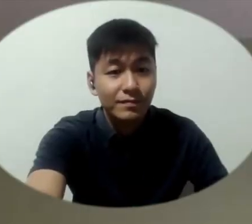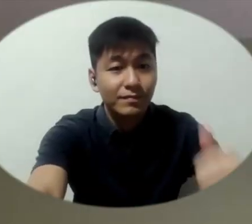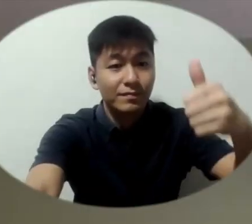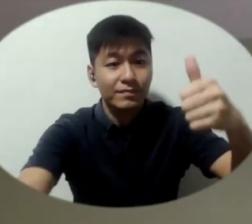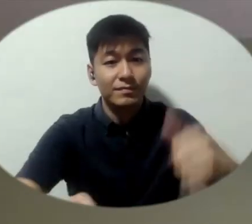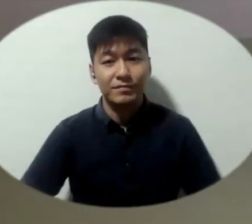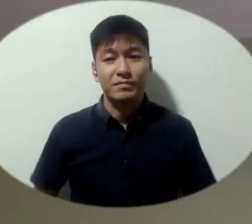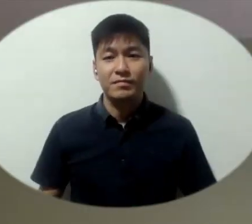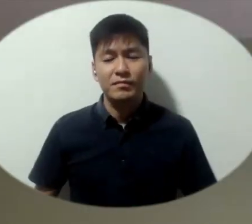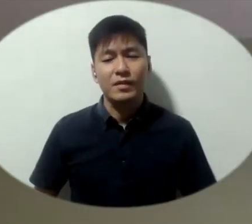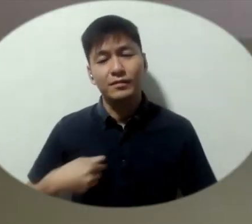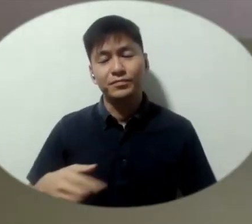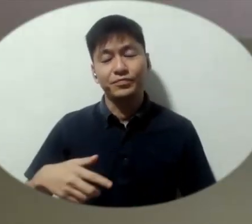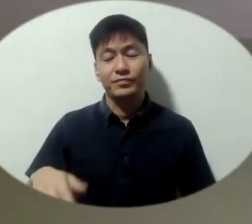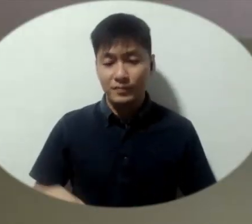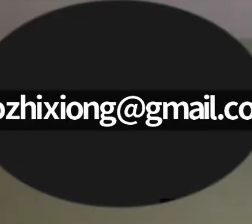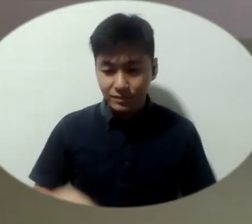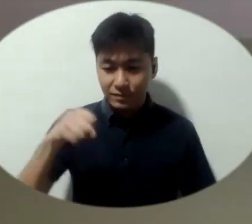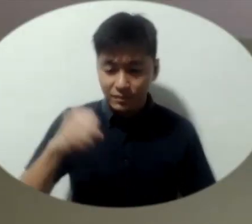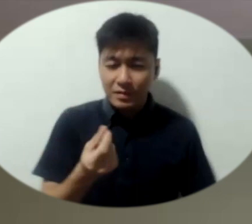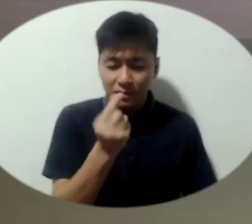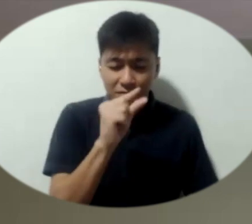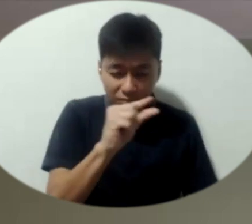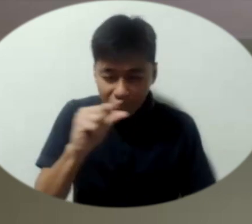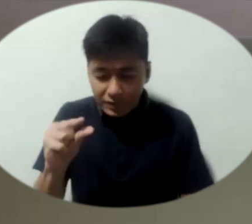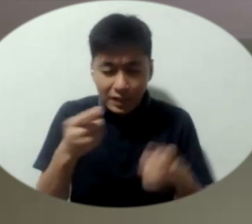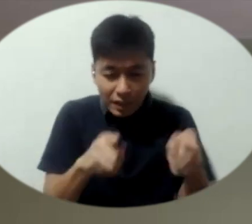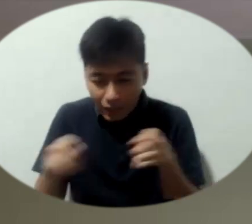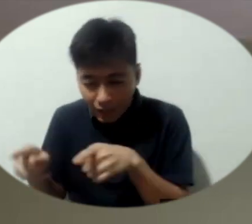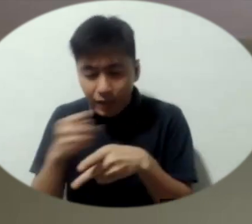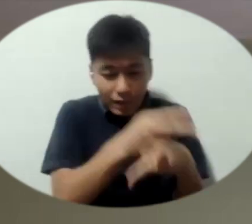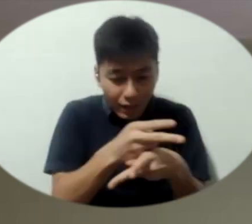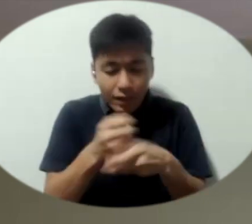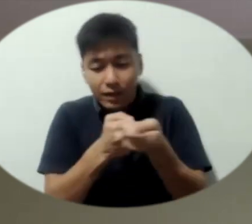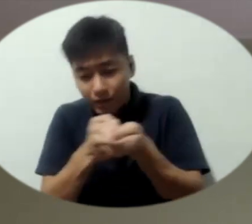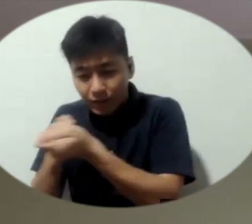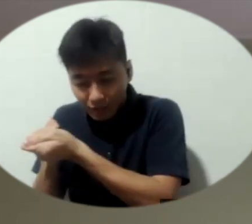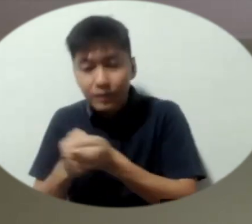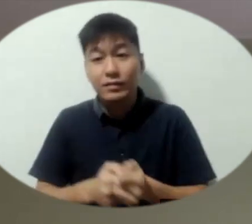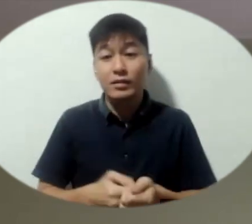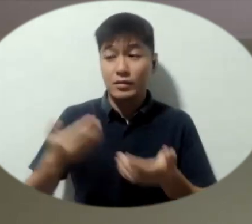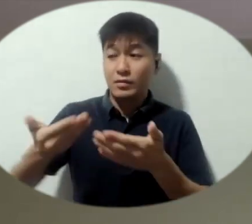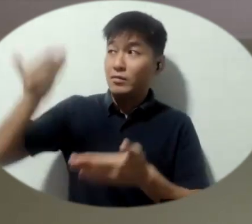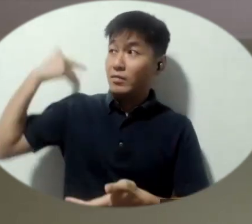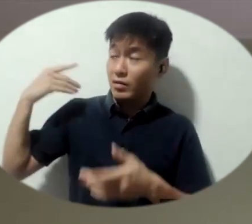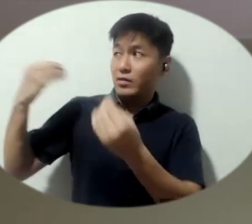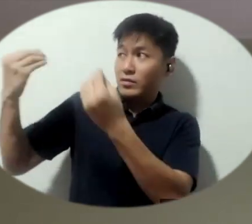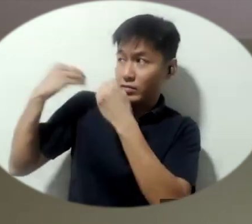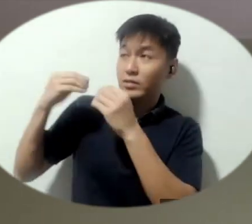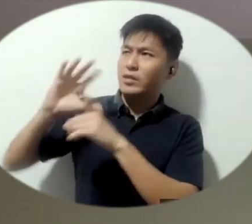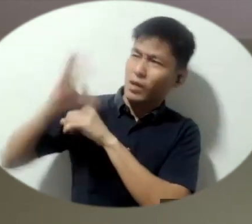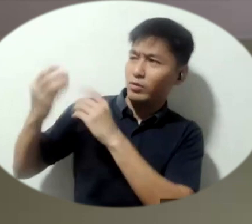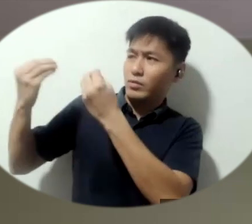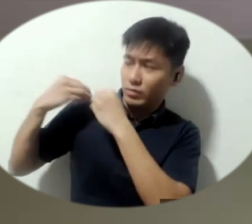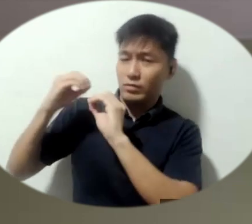little moments of care partnering throughout the day. And it's trying to think of how we're going to do something that we never have been taught culturally, collectively